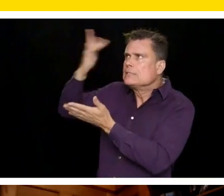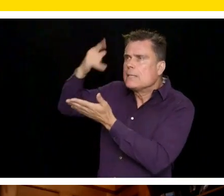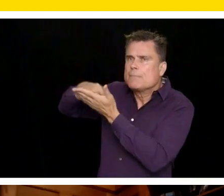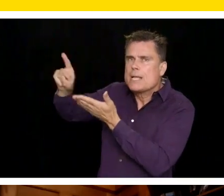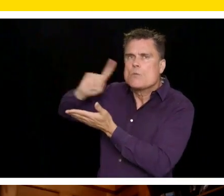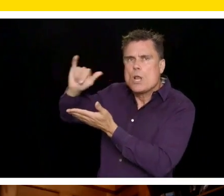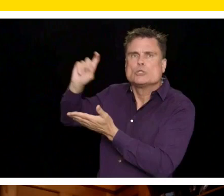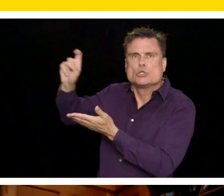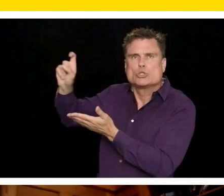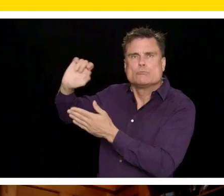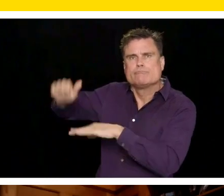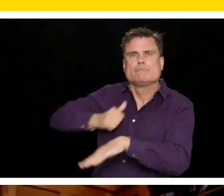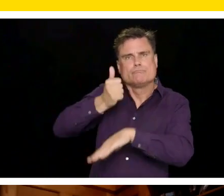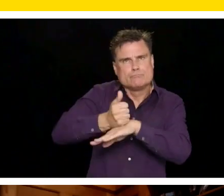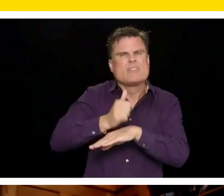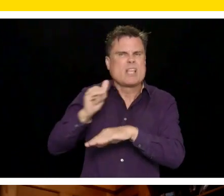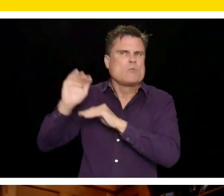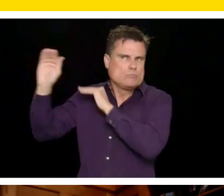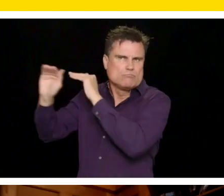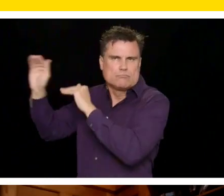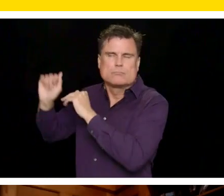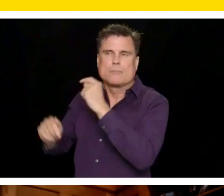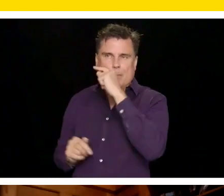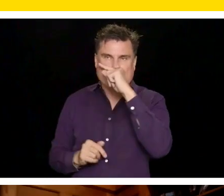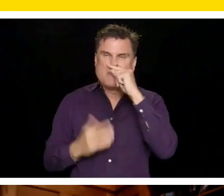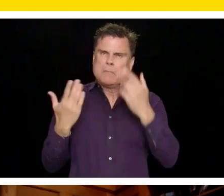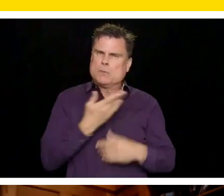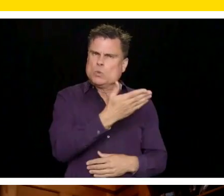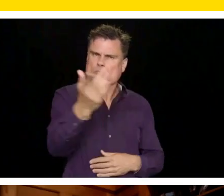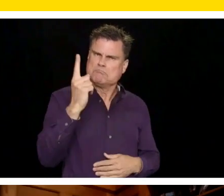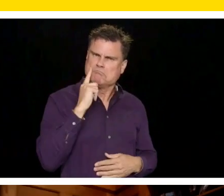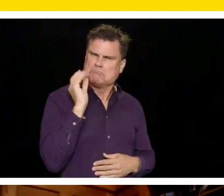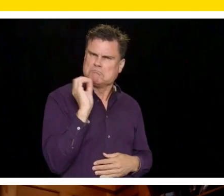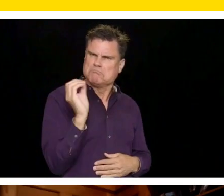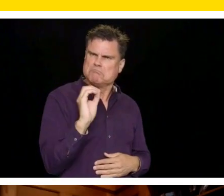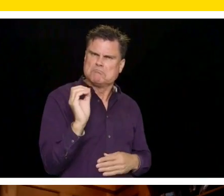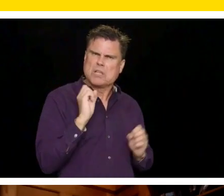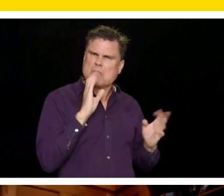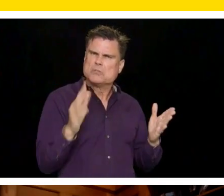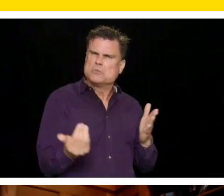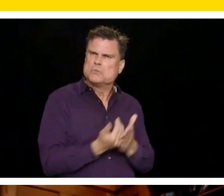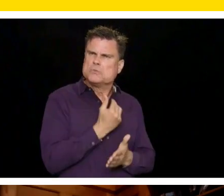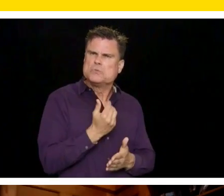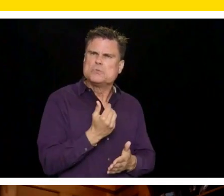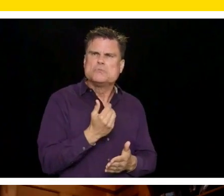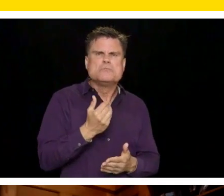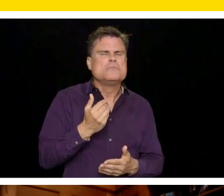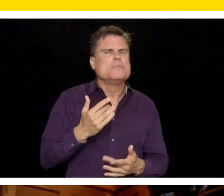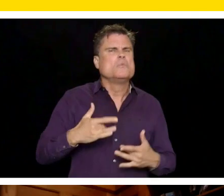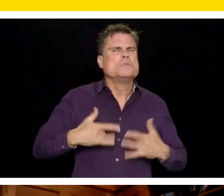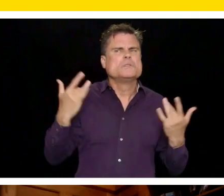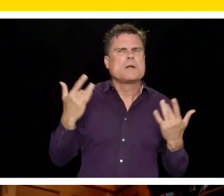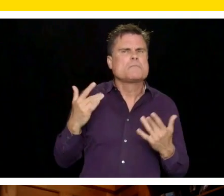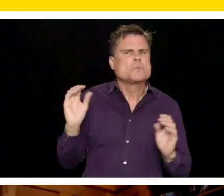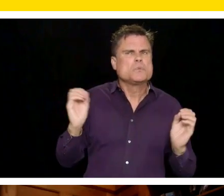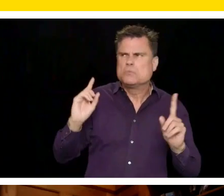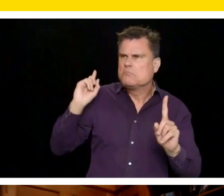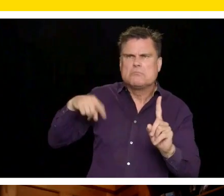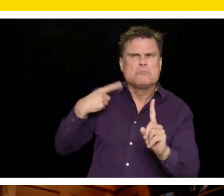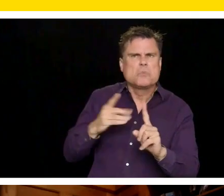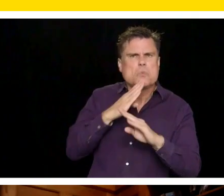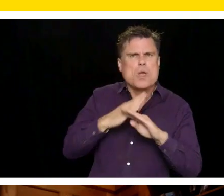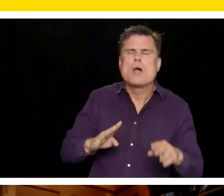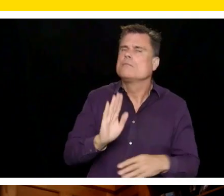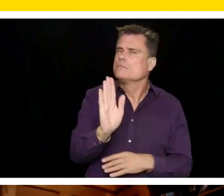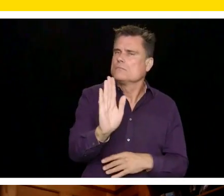not applying pressure. I'm on the phone regularly with my federal counterparts talking about what I'm hearing back